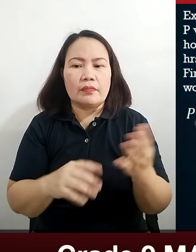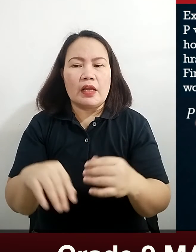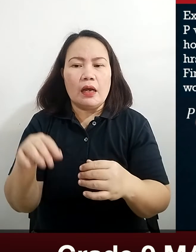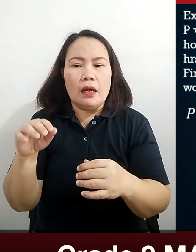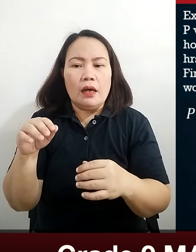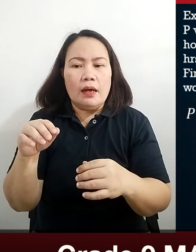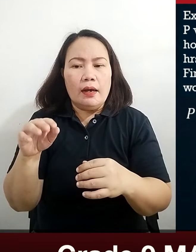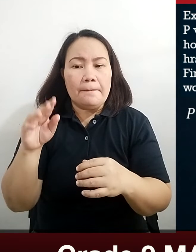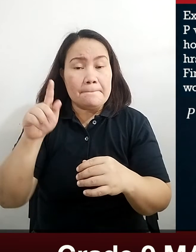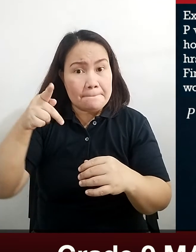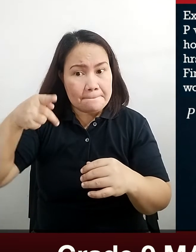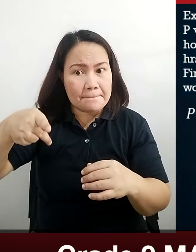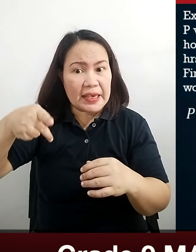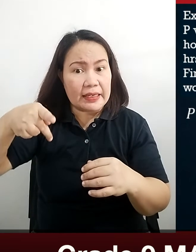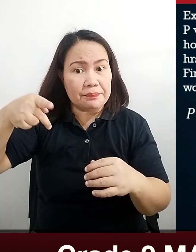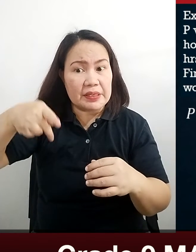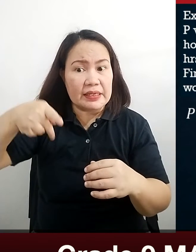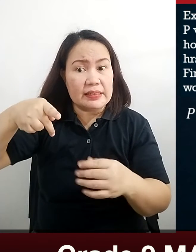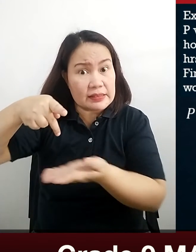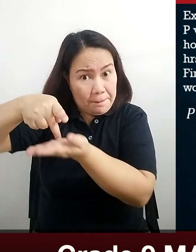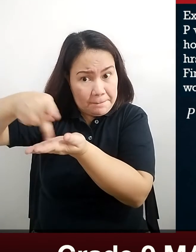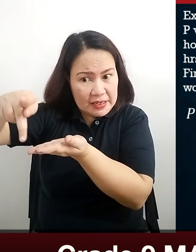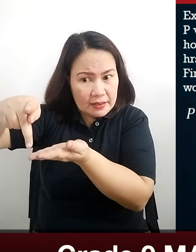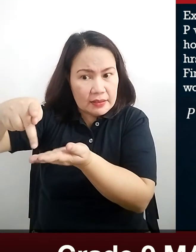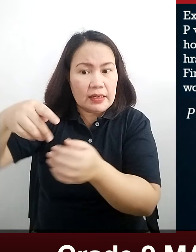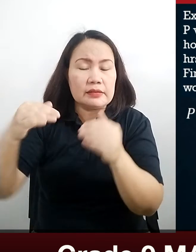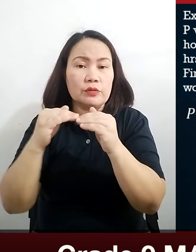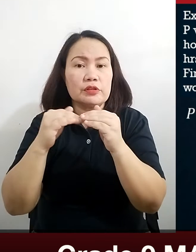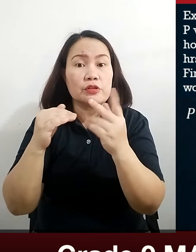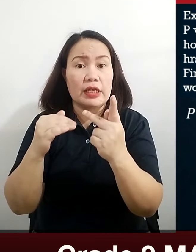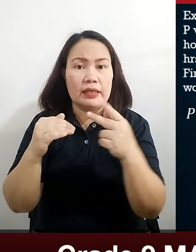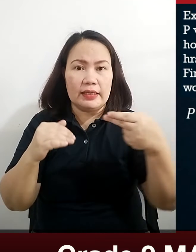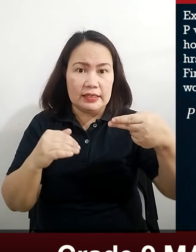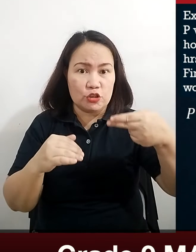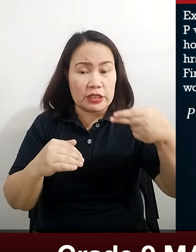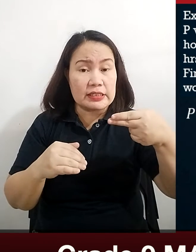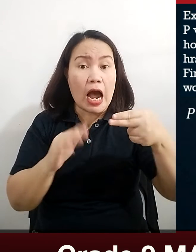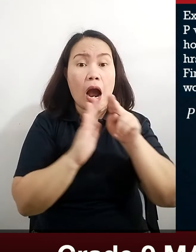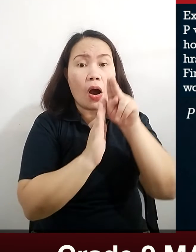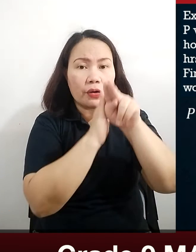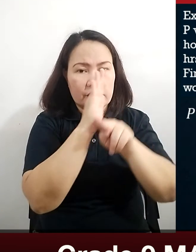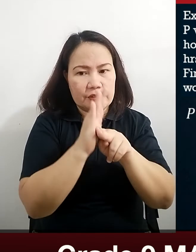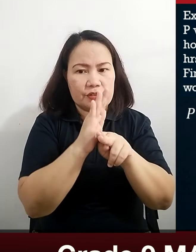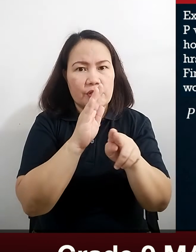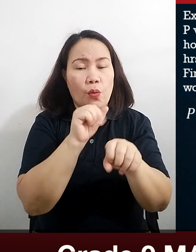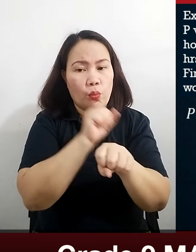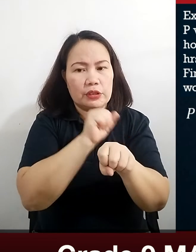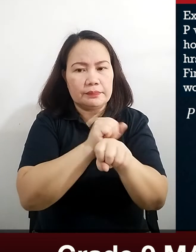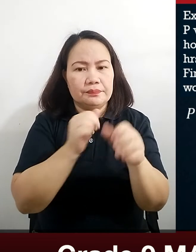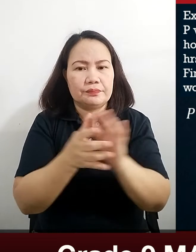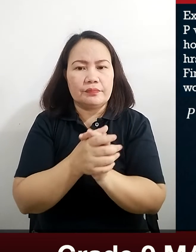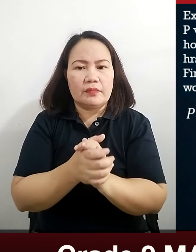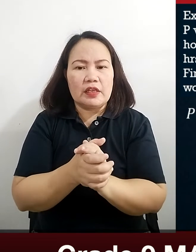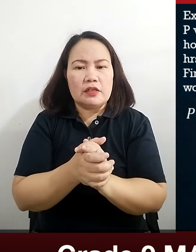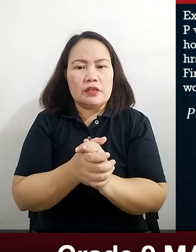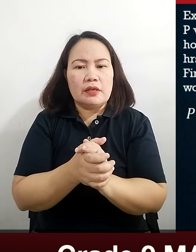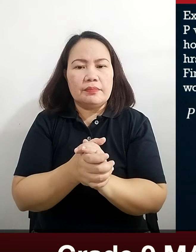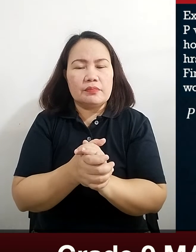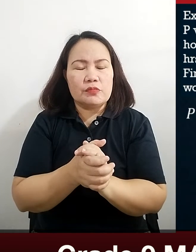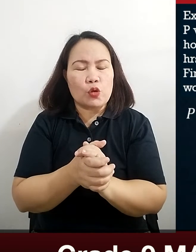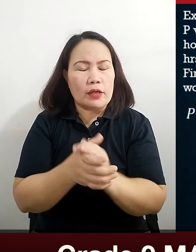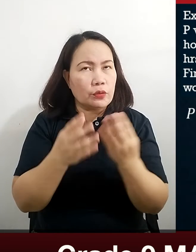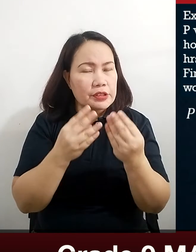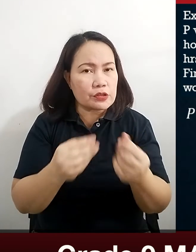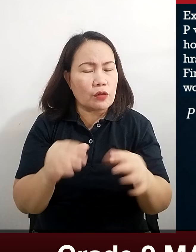that is P is equal to KH. And then, para ma-solve natin to kung magkano ang ibabayad sa kanya